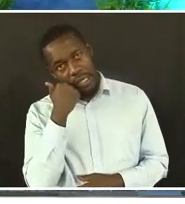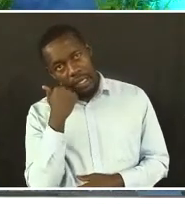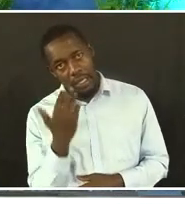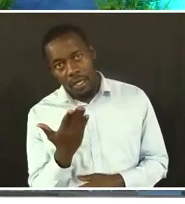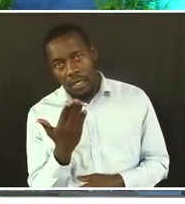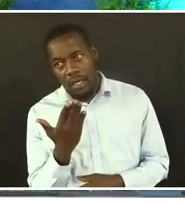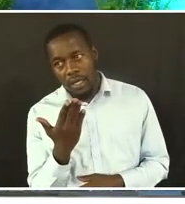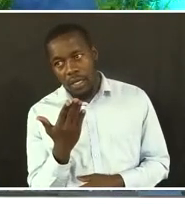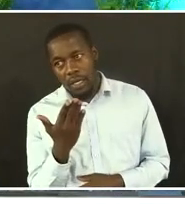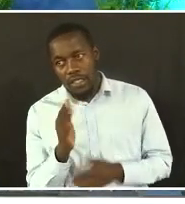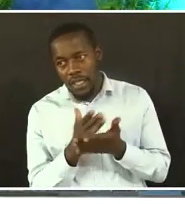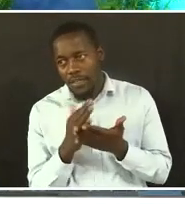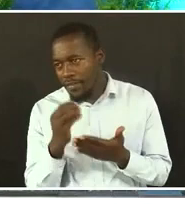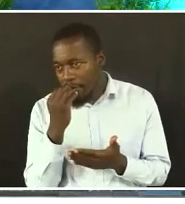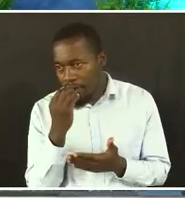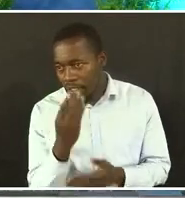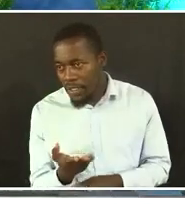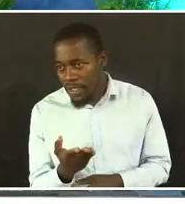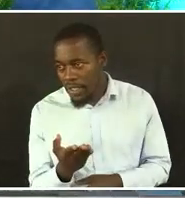How many have